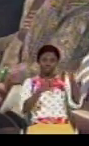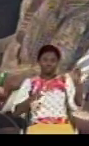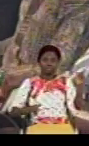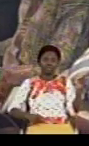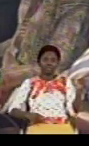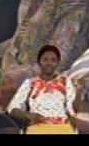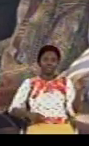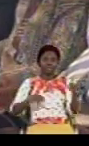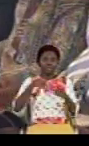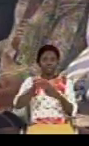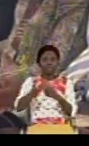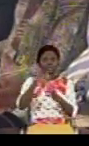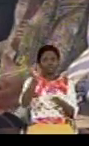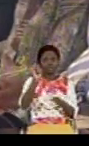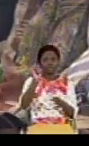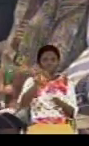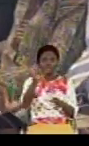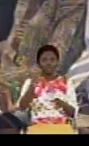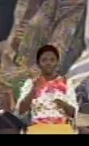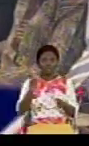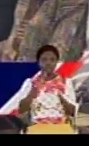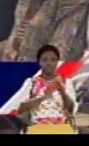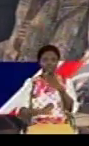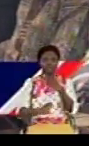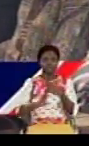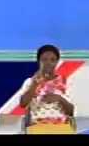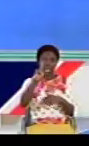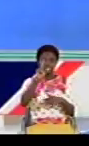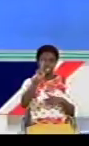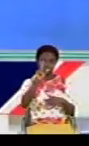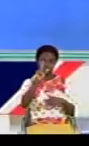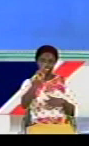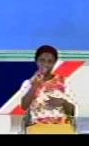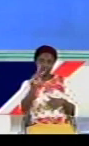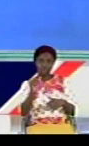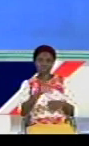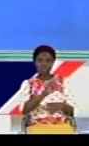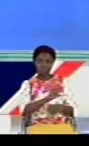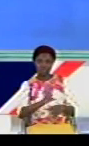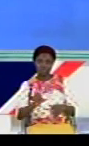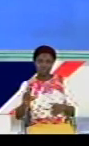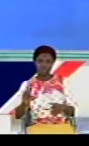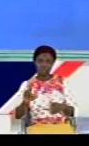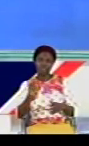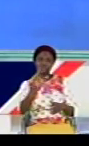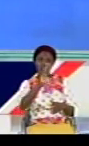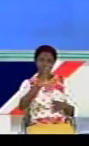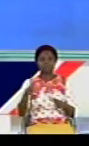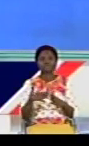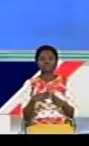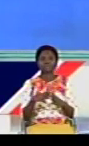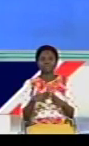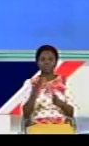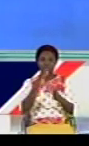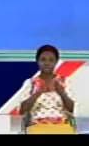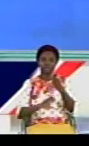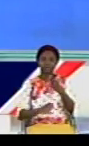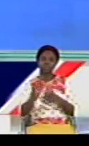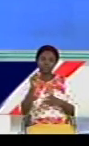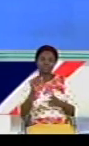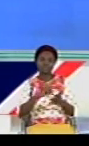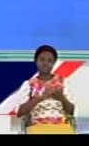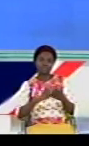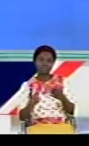Ezekiel chapter 20, verse 33. Ezekiel chapter 20, verse 33. As I